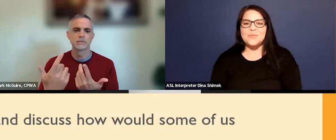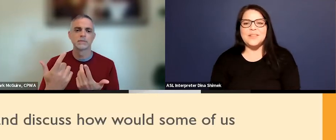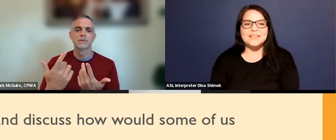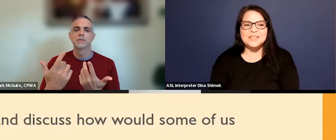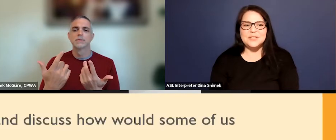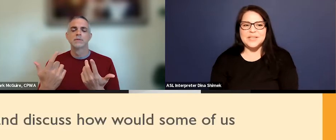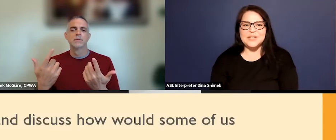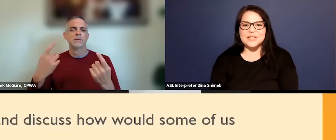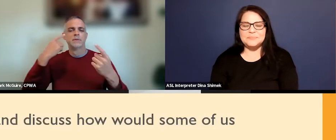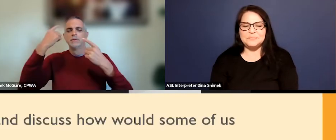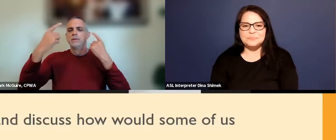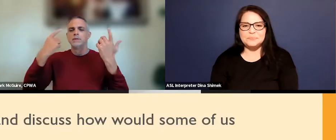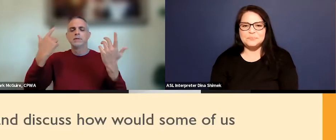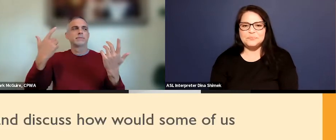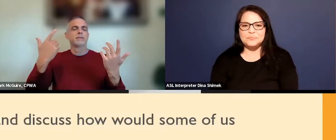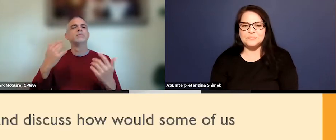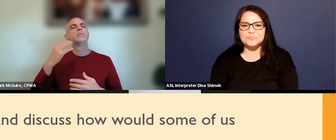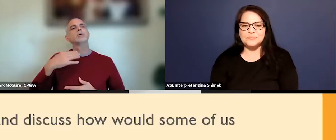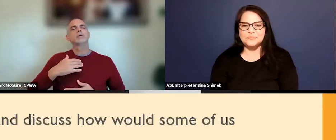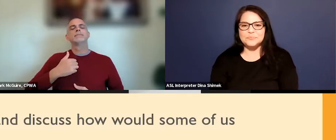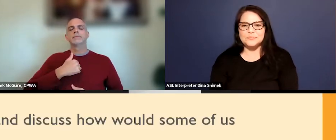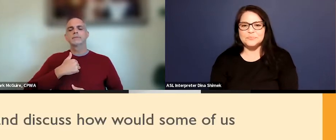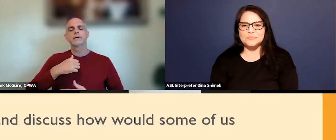Okay, so one last situation.